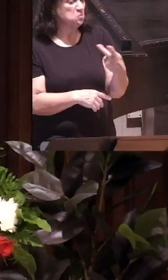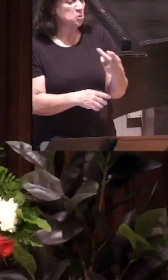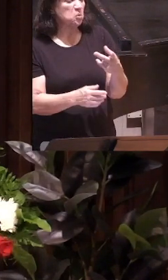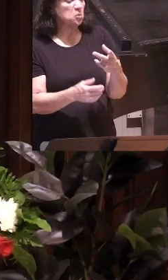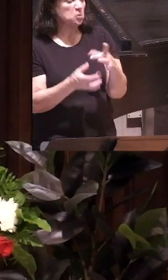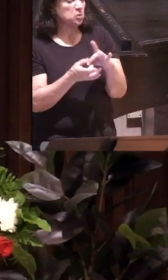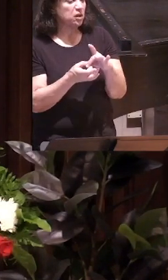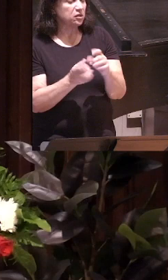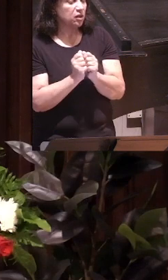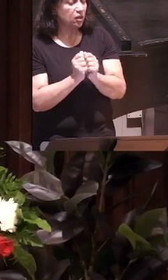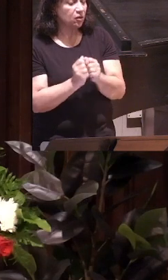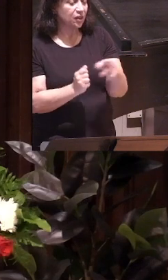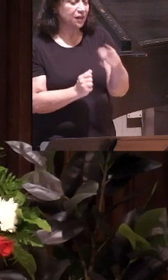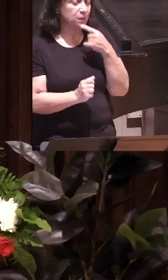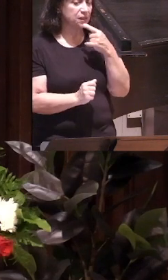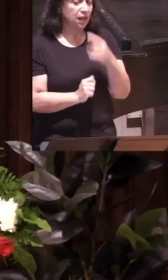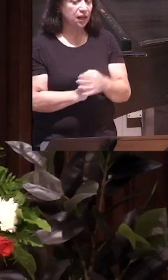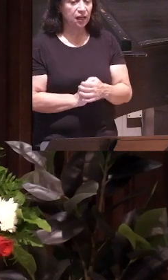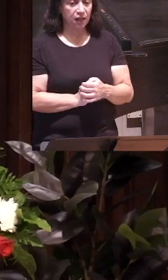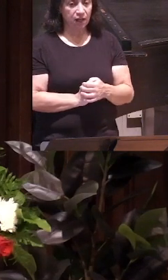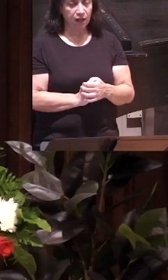together, and he would say,